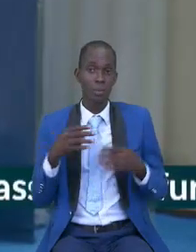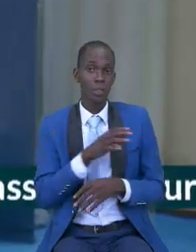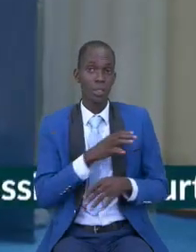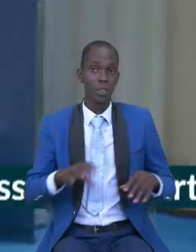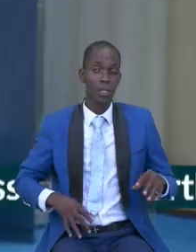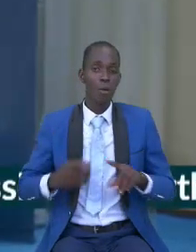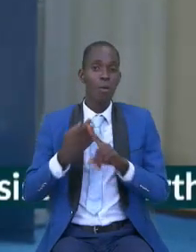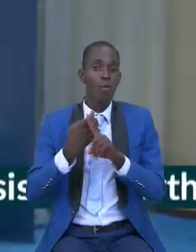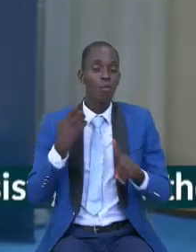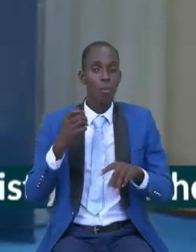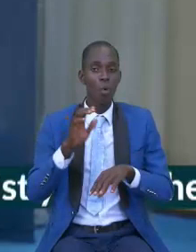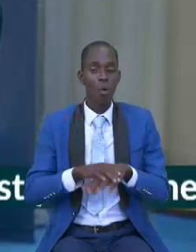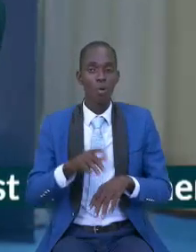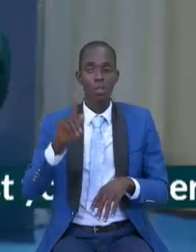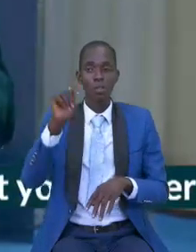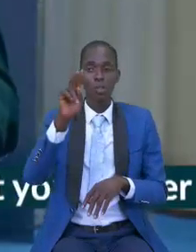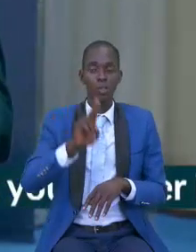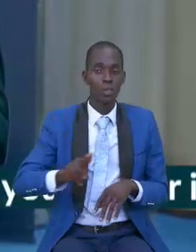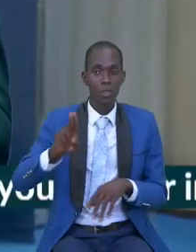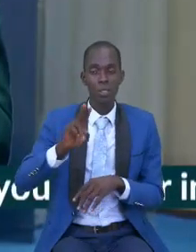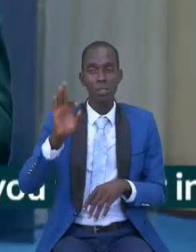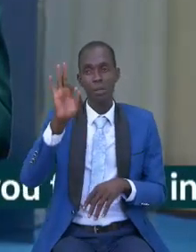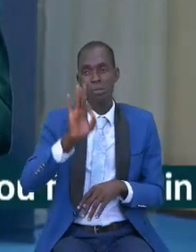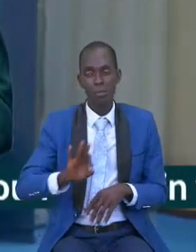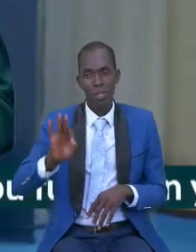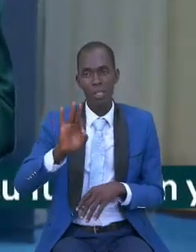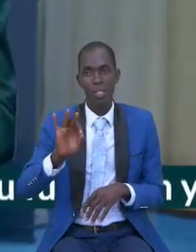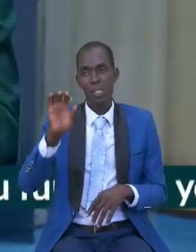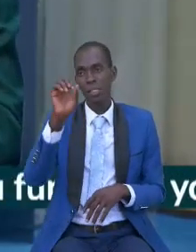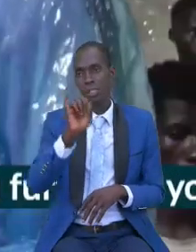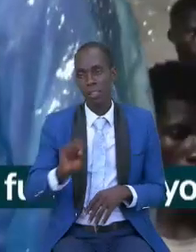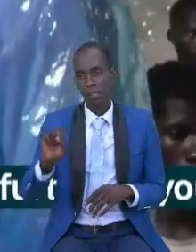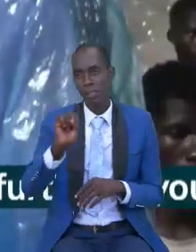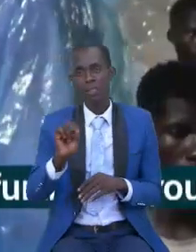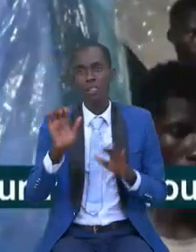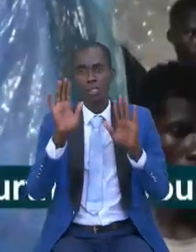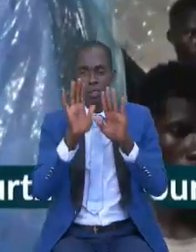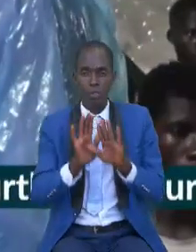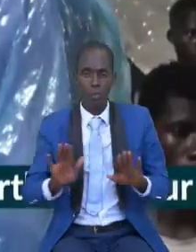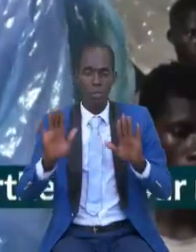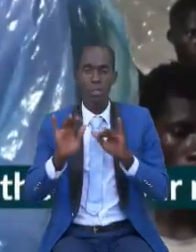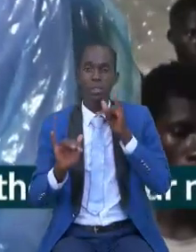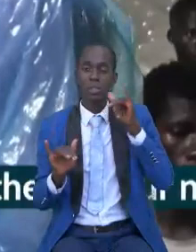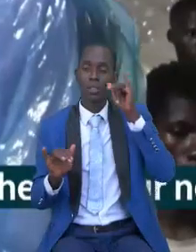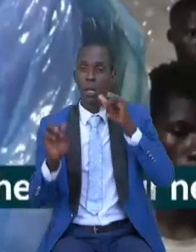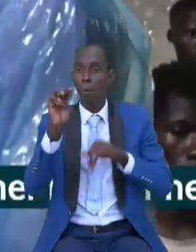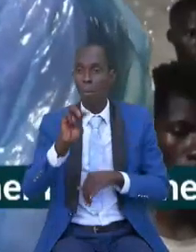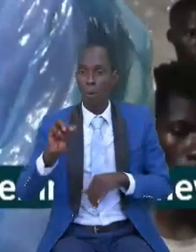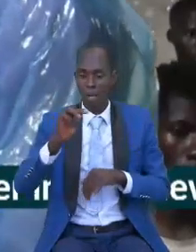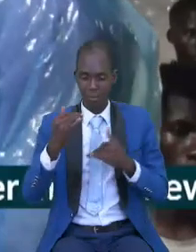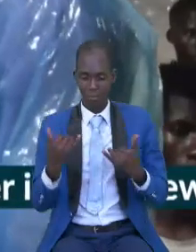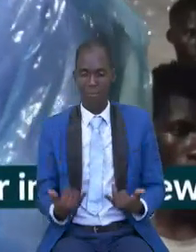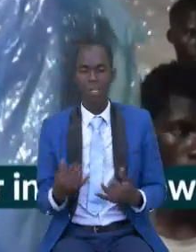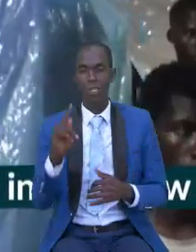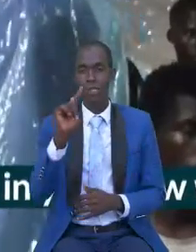Thursday, Friday, Saturday, Sunday, yesterday, and today,